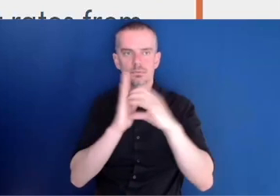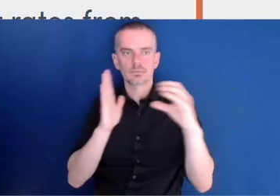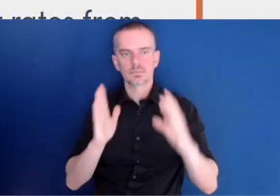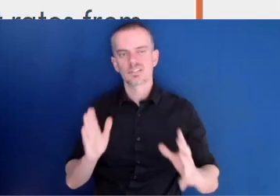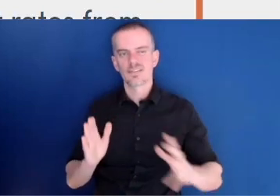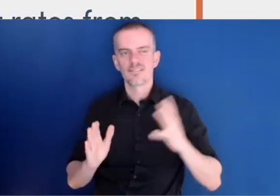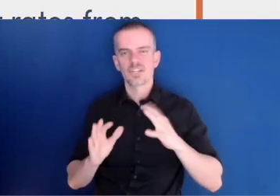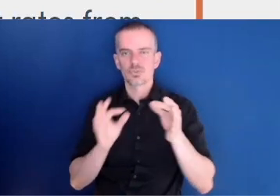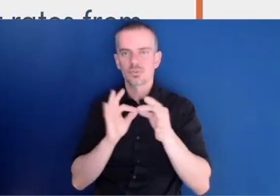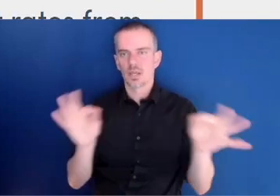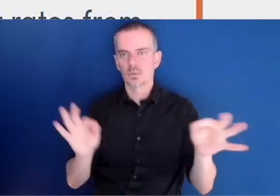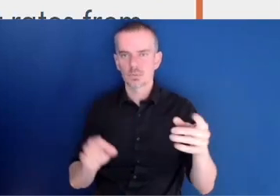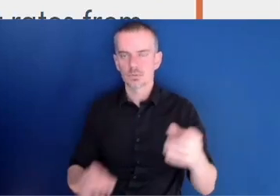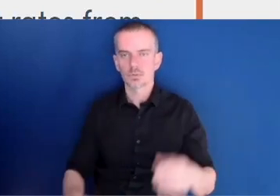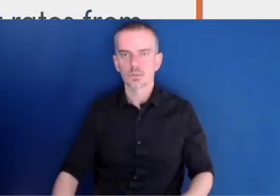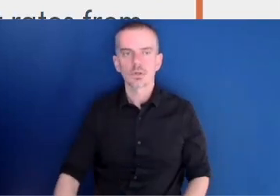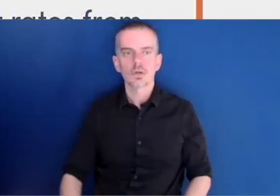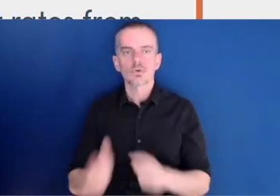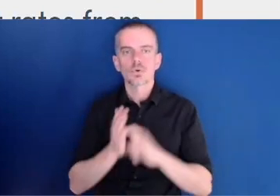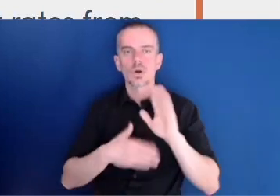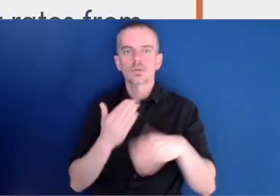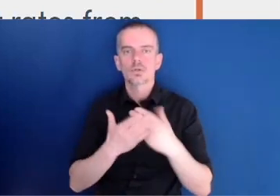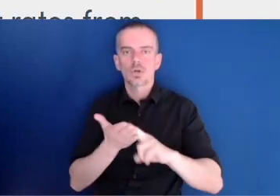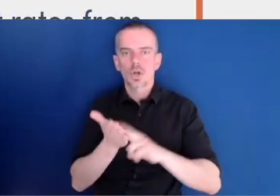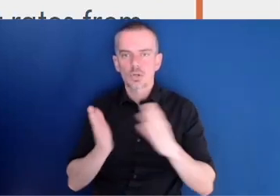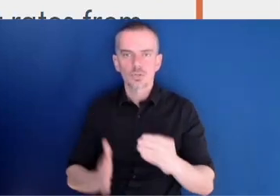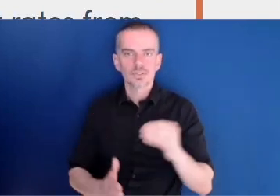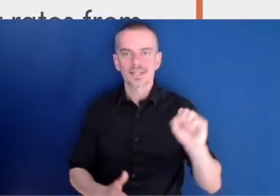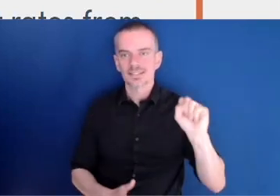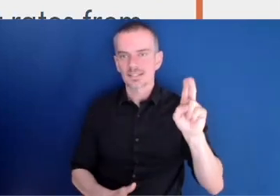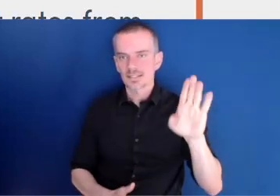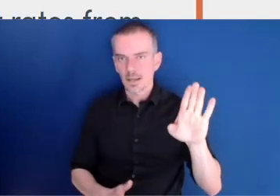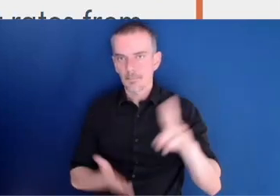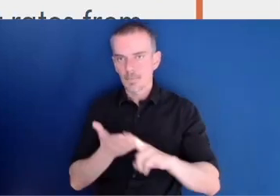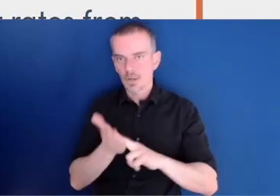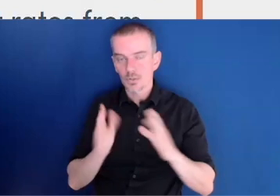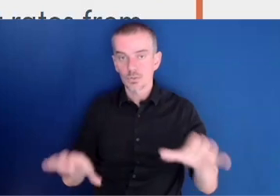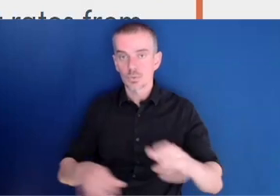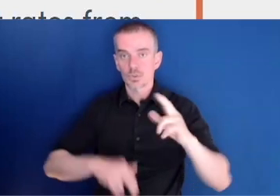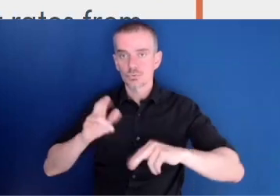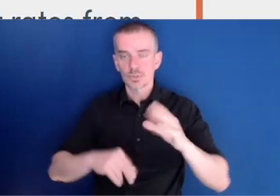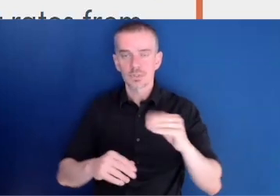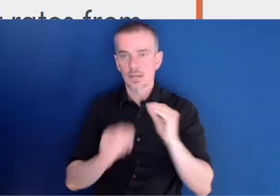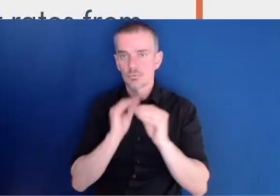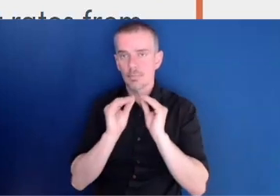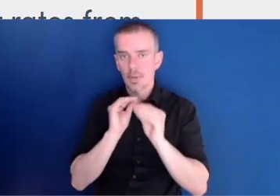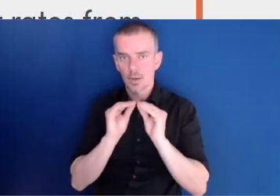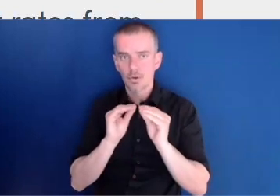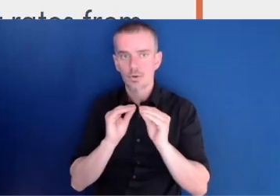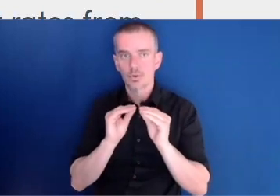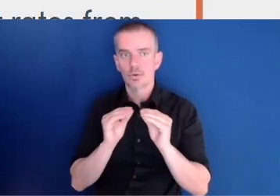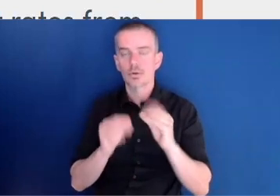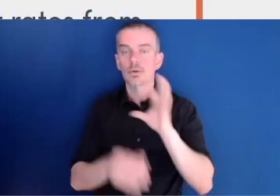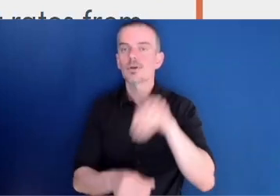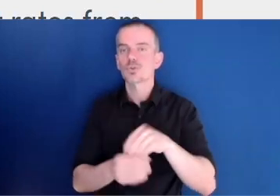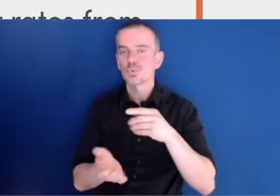official language about this. Requires all contractors and subcontractors performing construction and repair. This includes painting